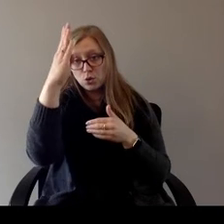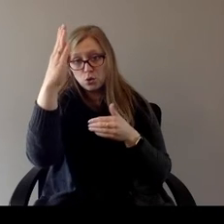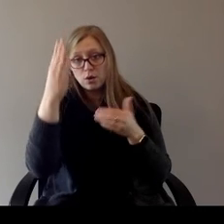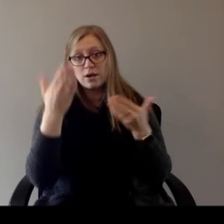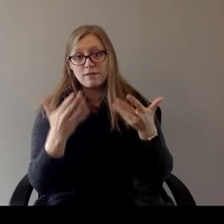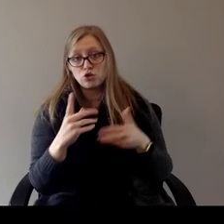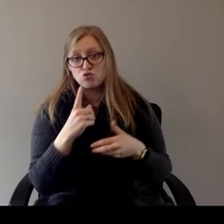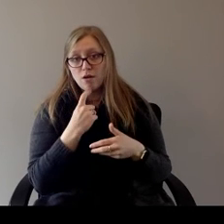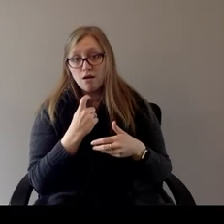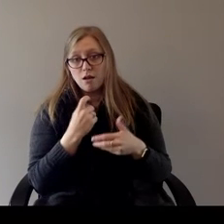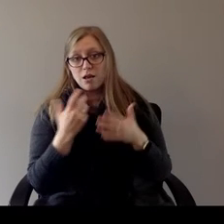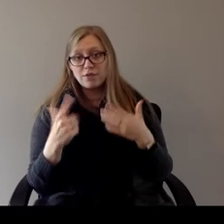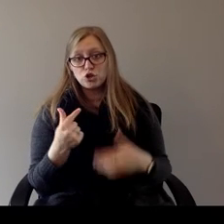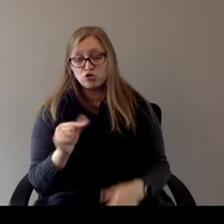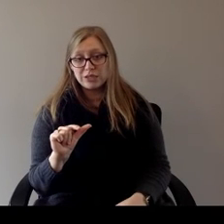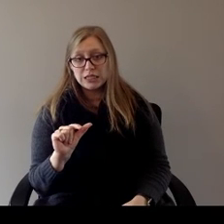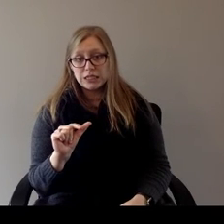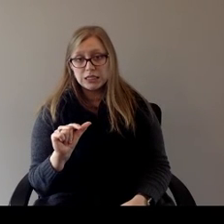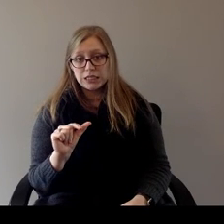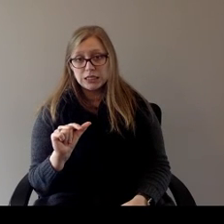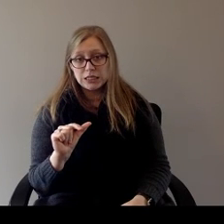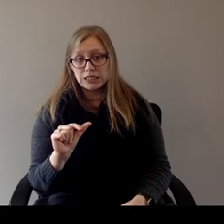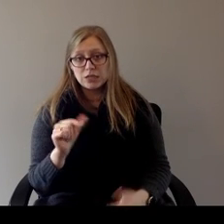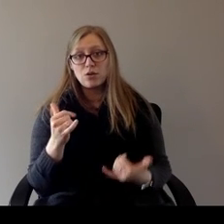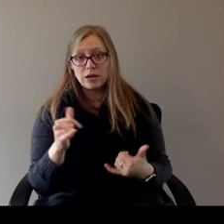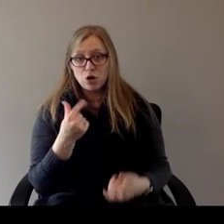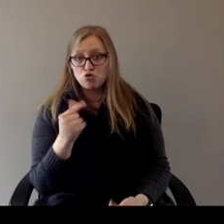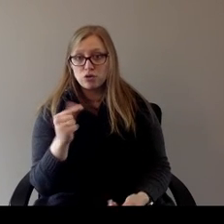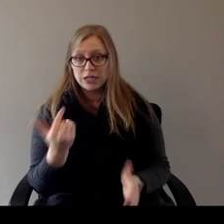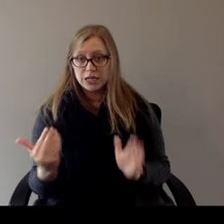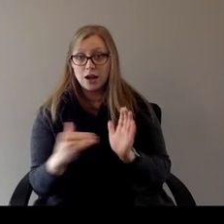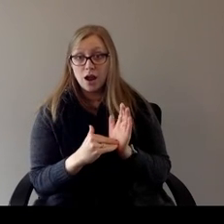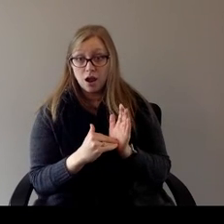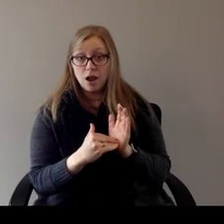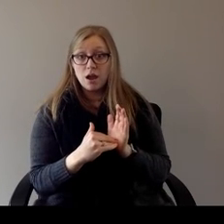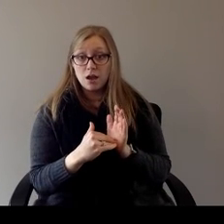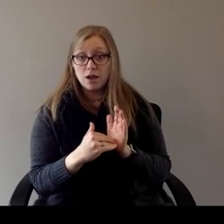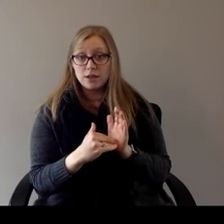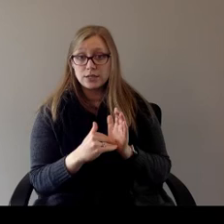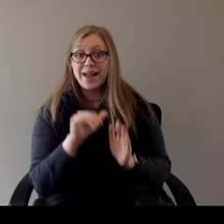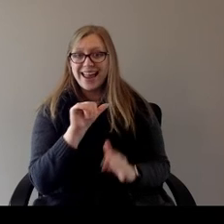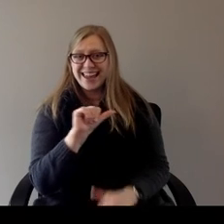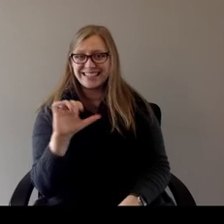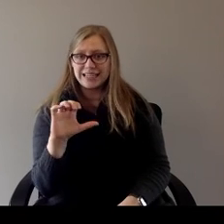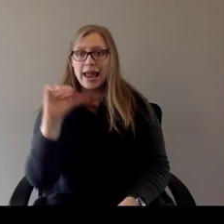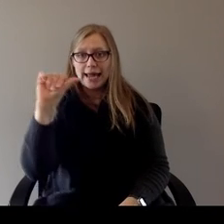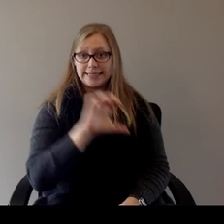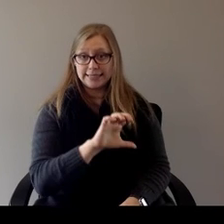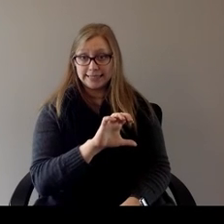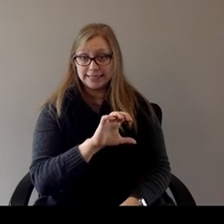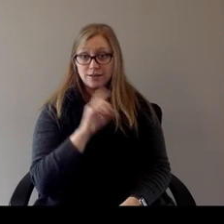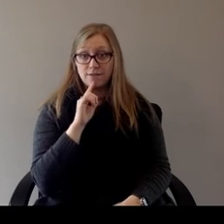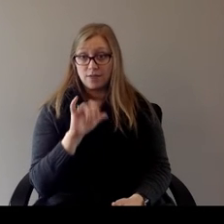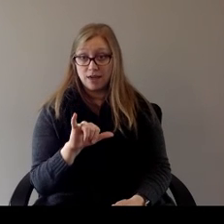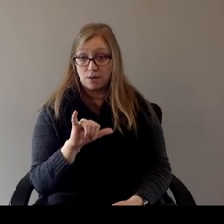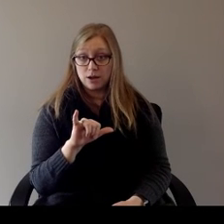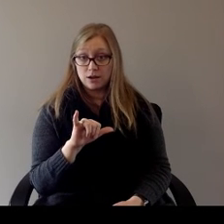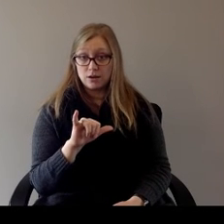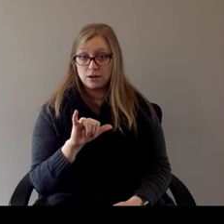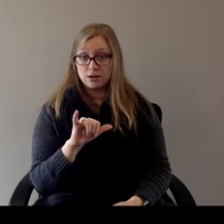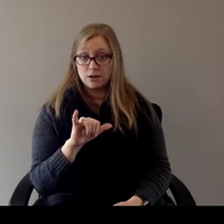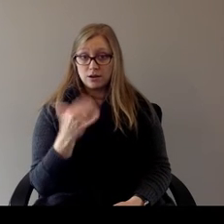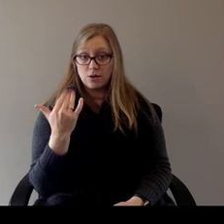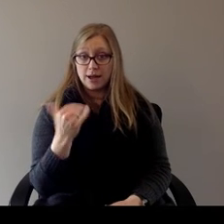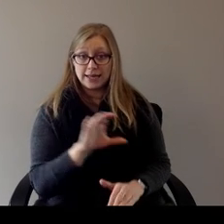So I did blue, I did red, and I'm going to do the green here. So I'm going to say AC for this one, because if